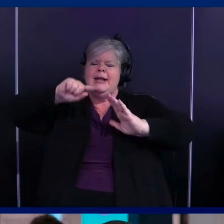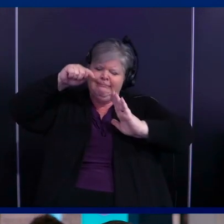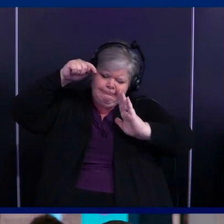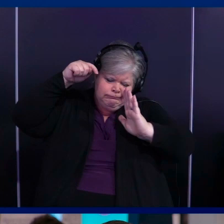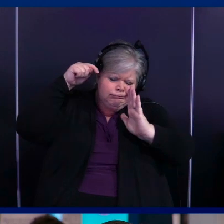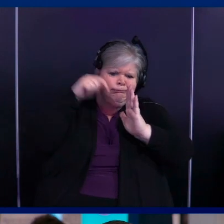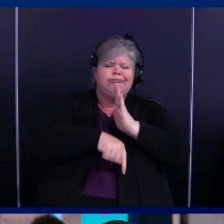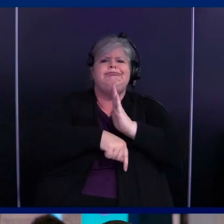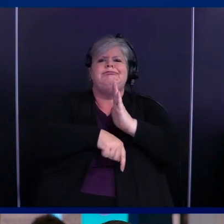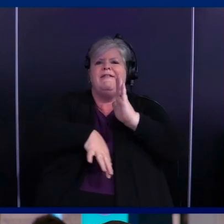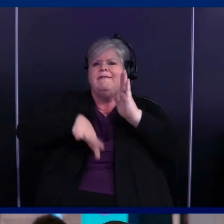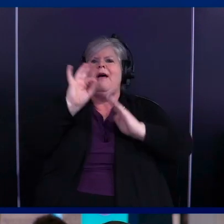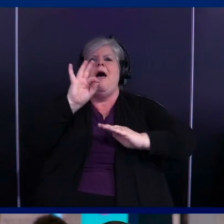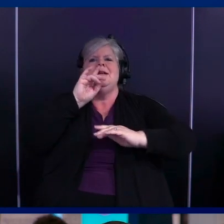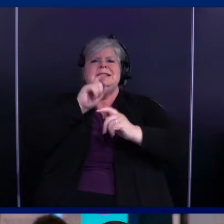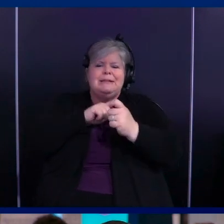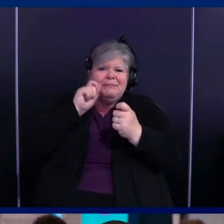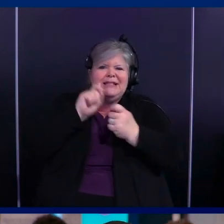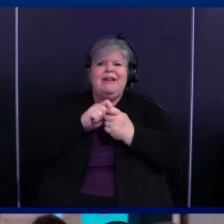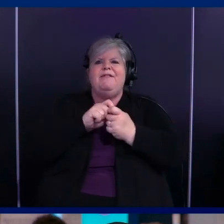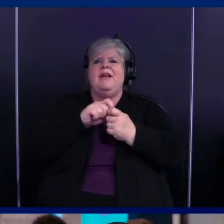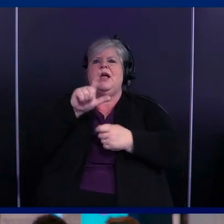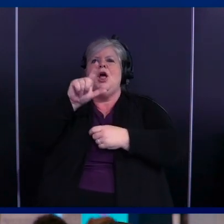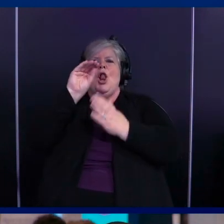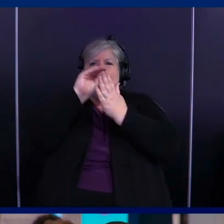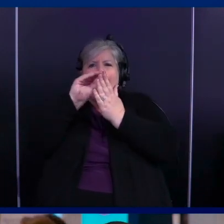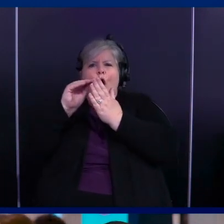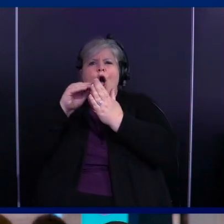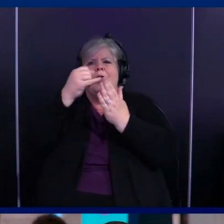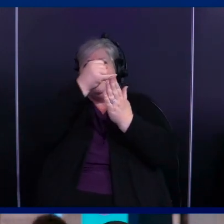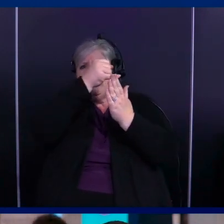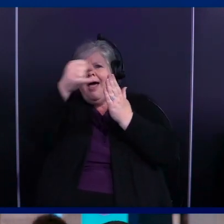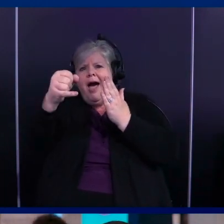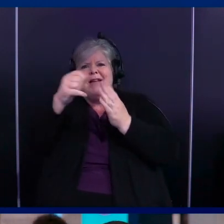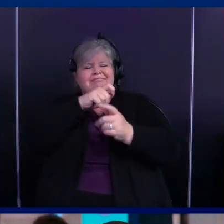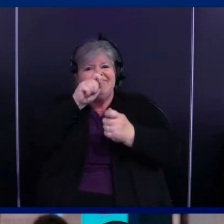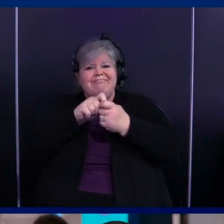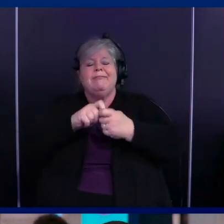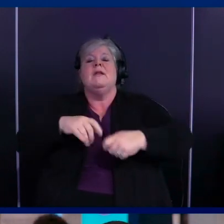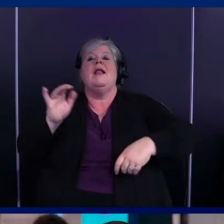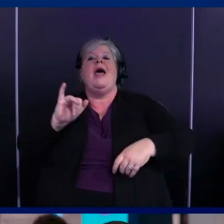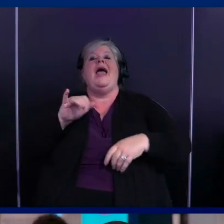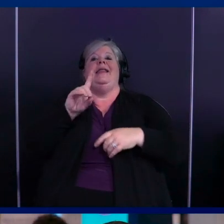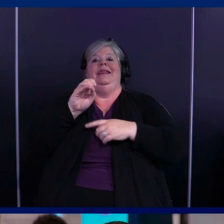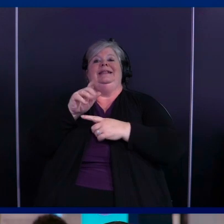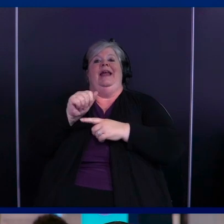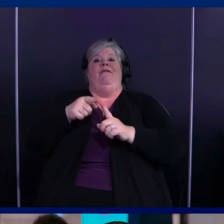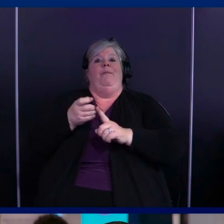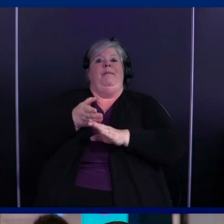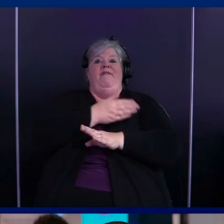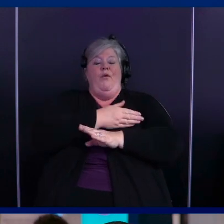way to the specific log line. So going back to that data you saw in